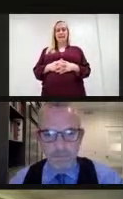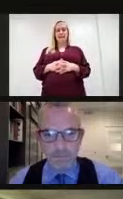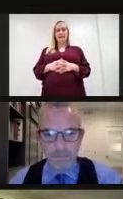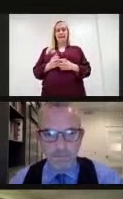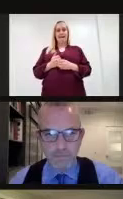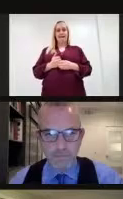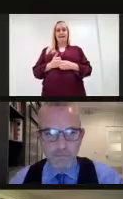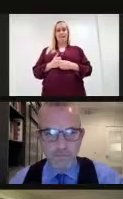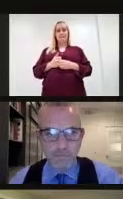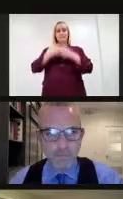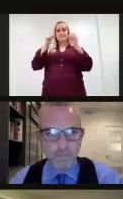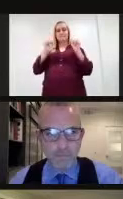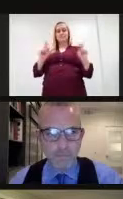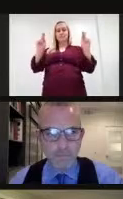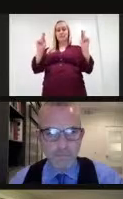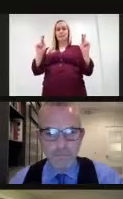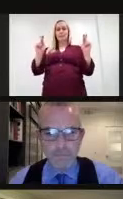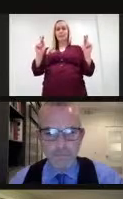Okay.